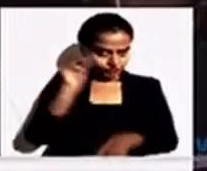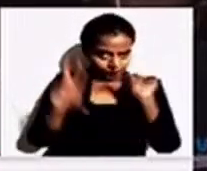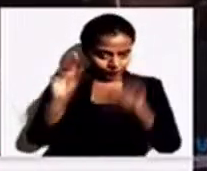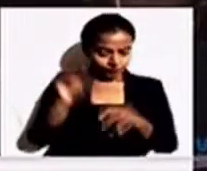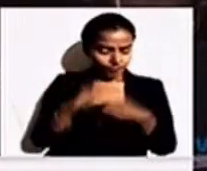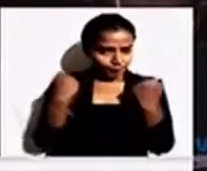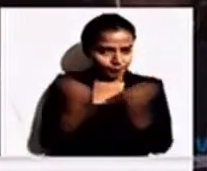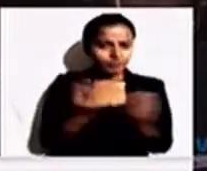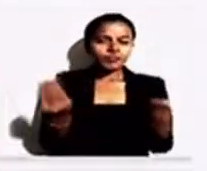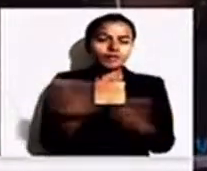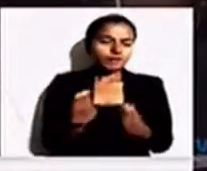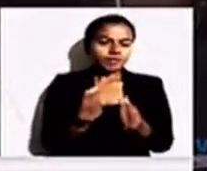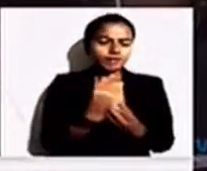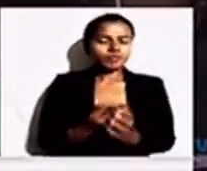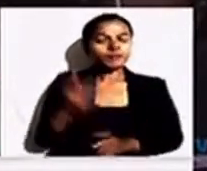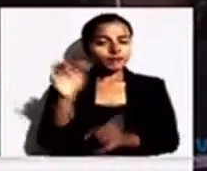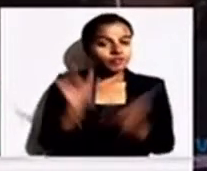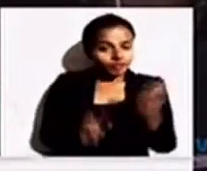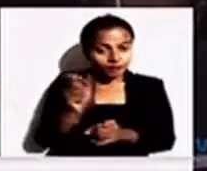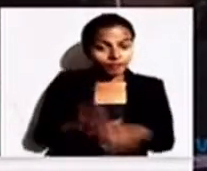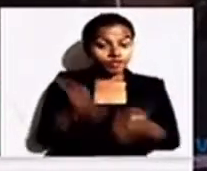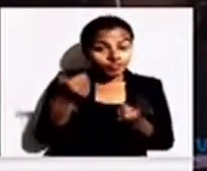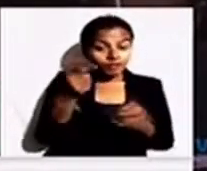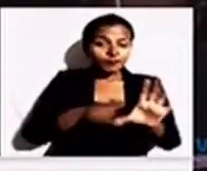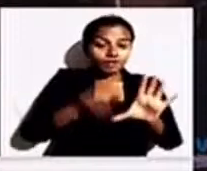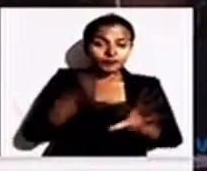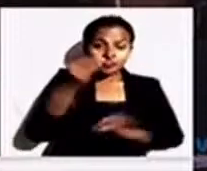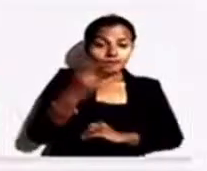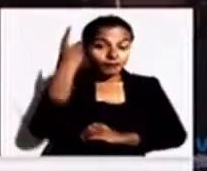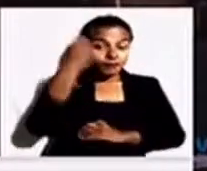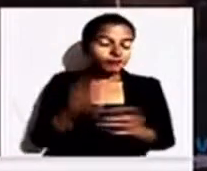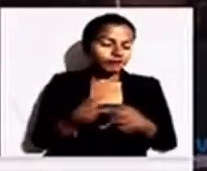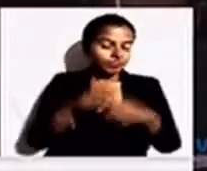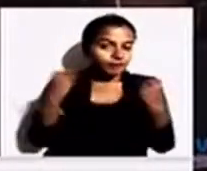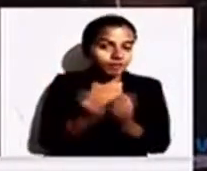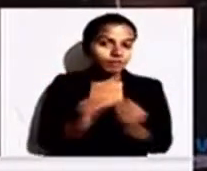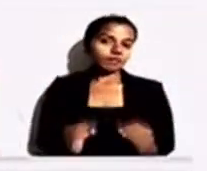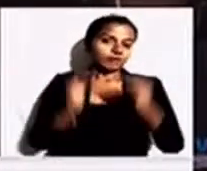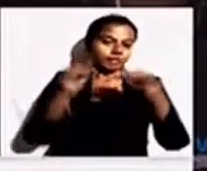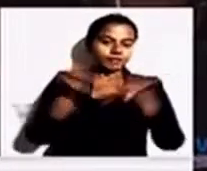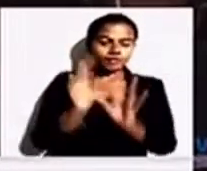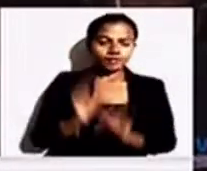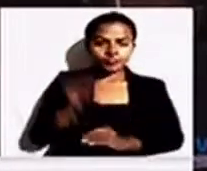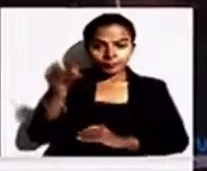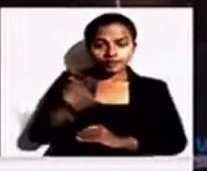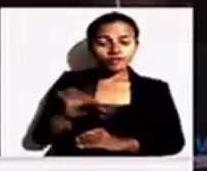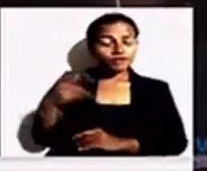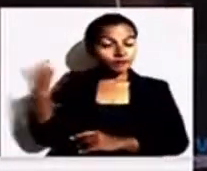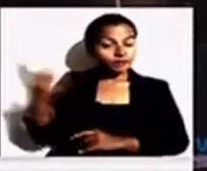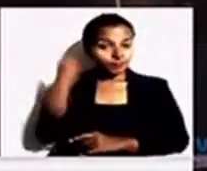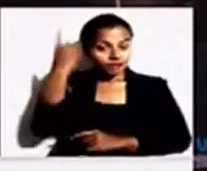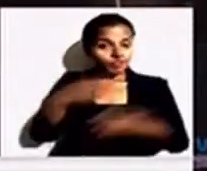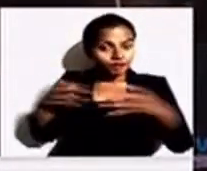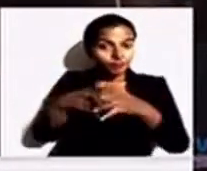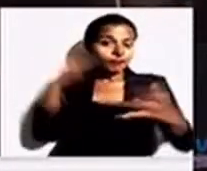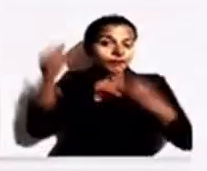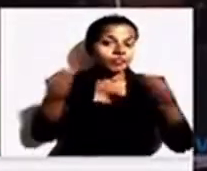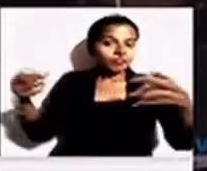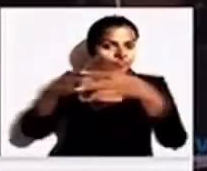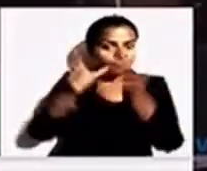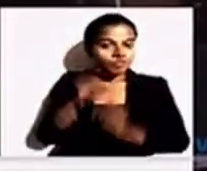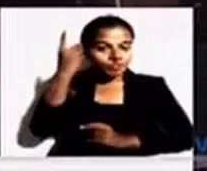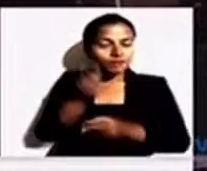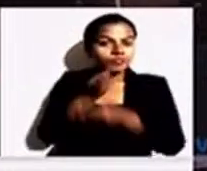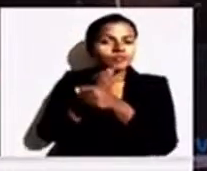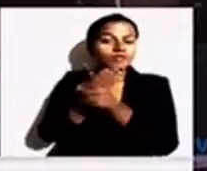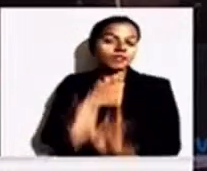with professional training to uplift their sector so that they can be on par with other intelligent units across the world. A short-term plan to reform intelligence